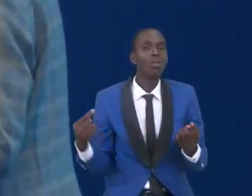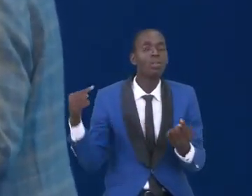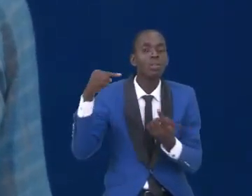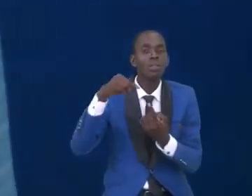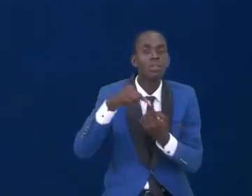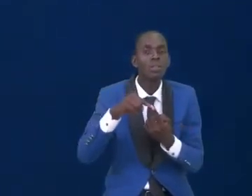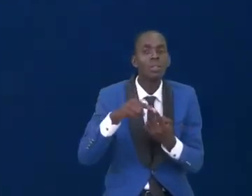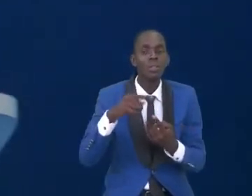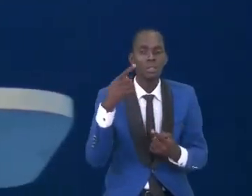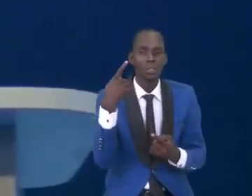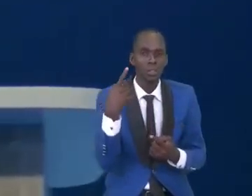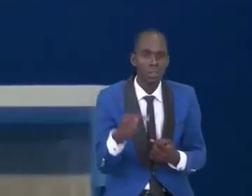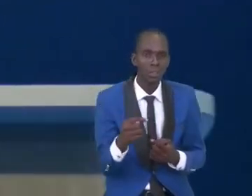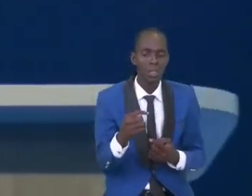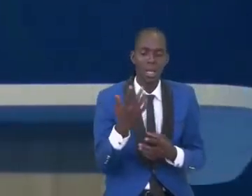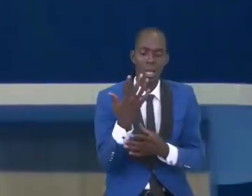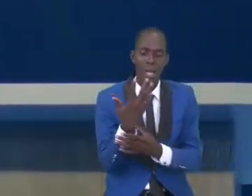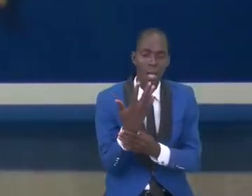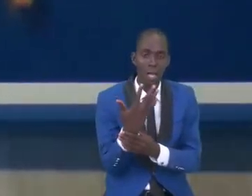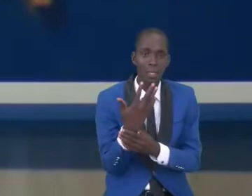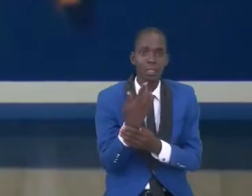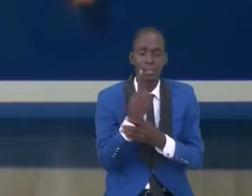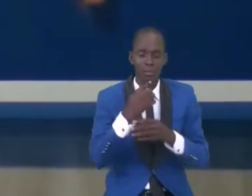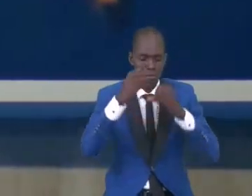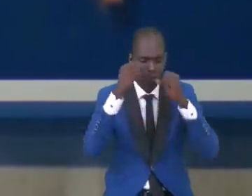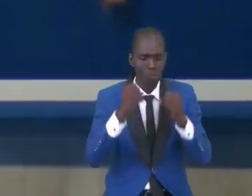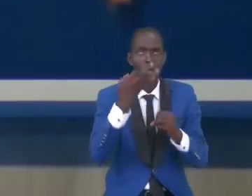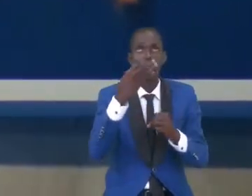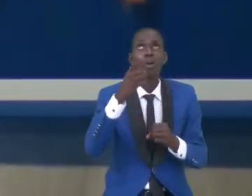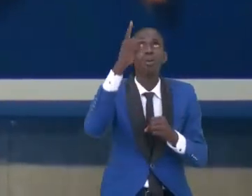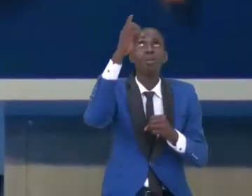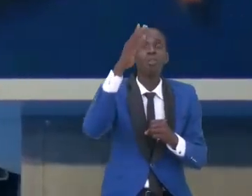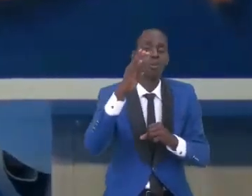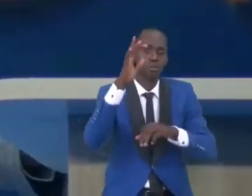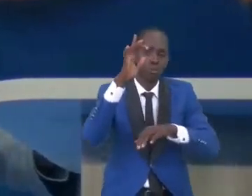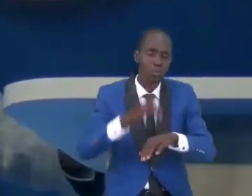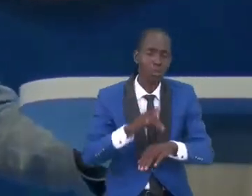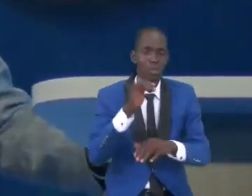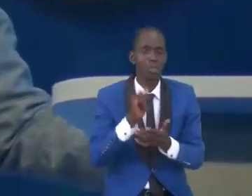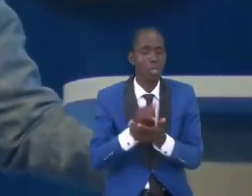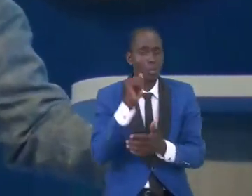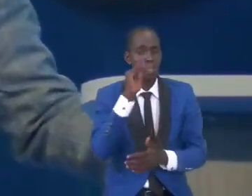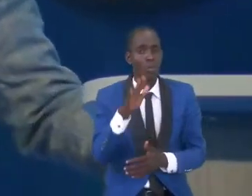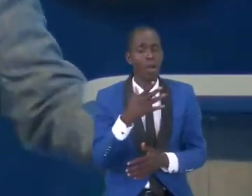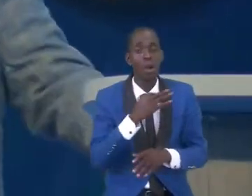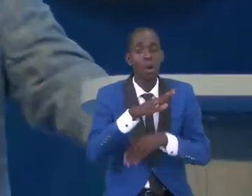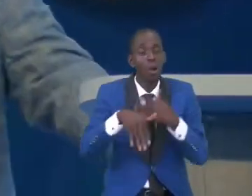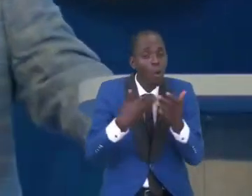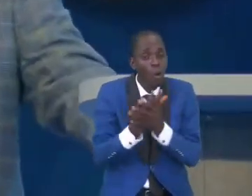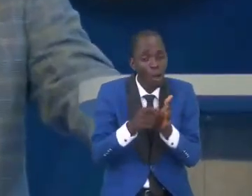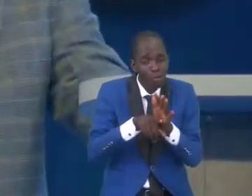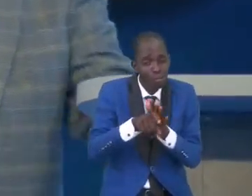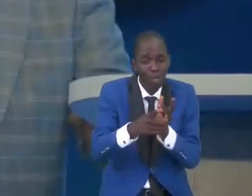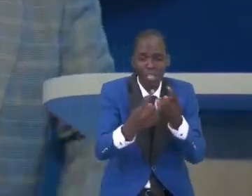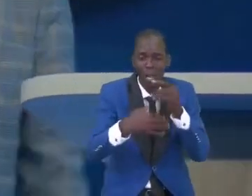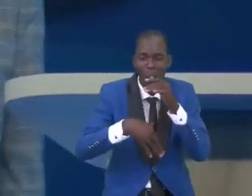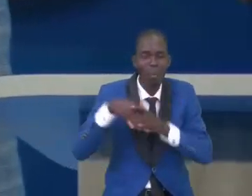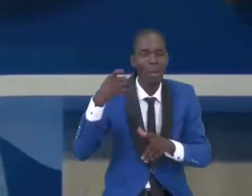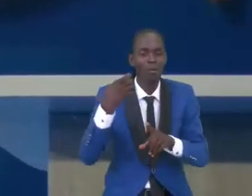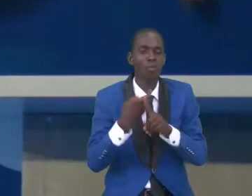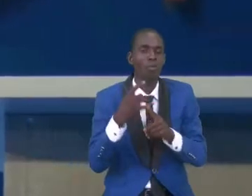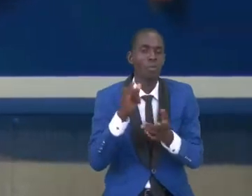the hand, the power of God touched her, and all those sins came out of